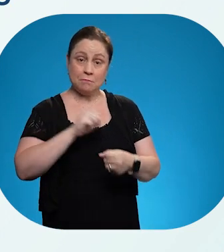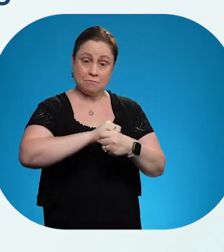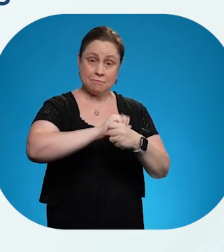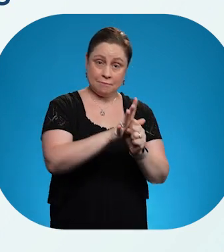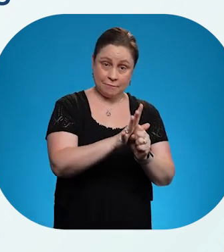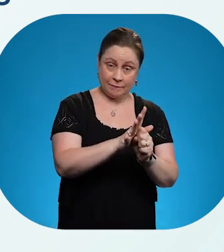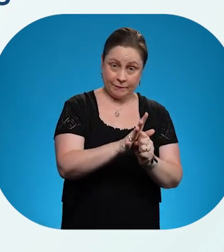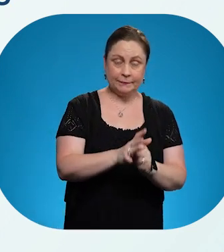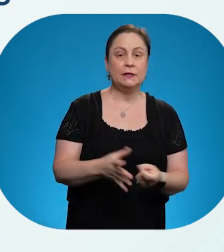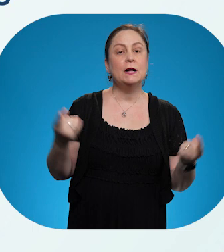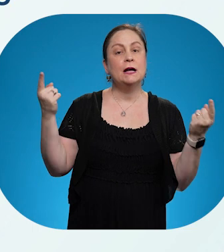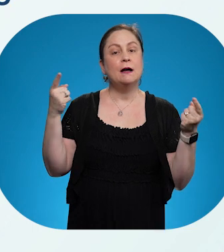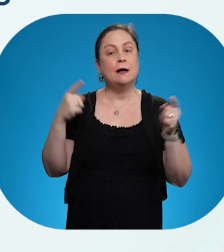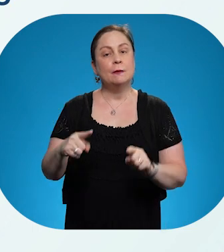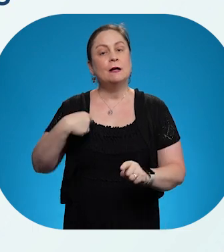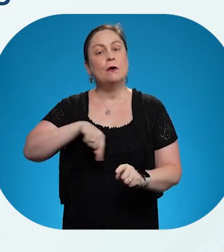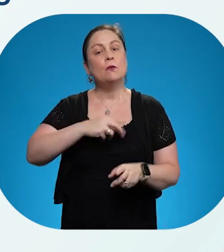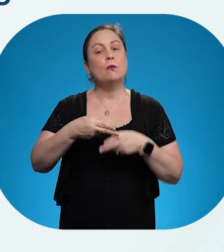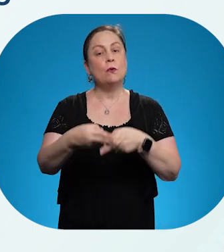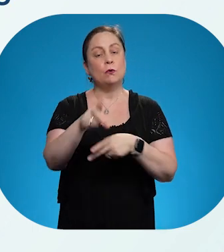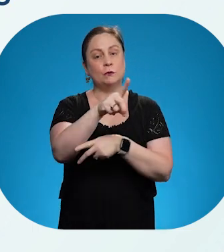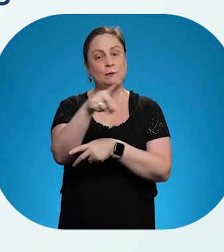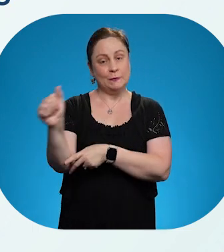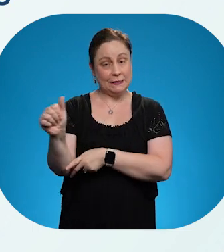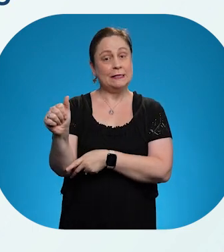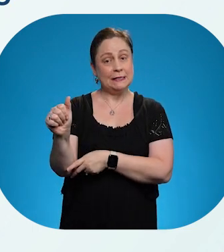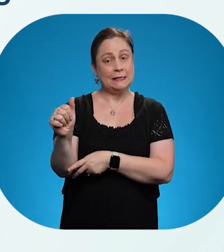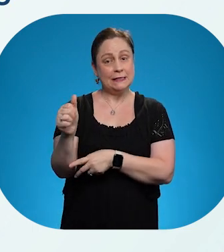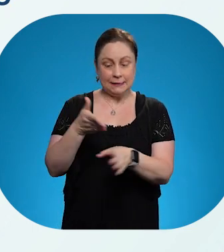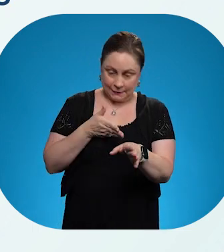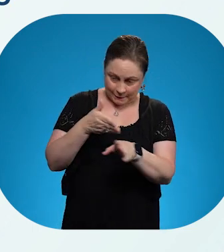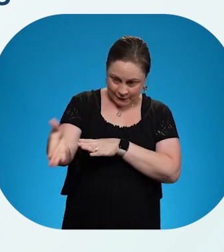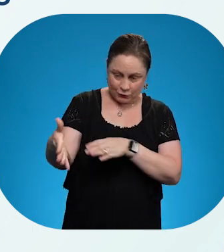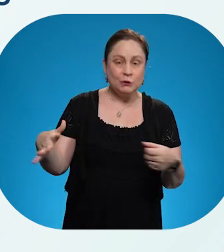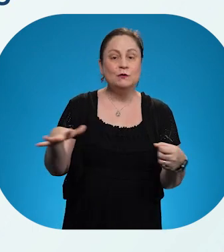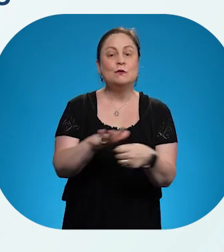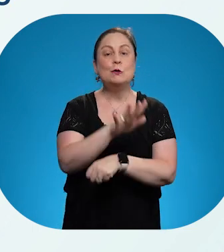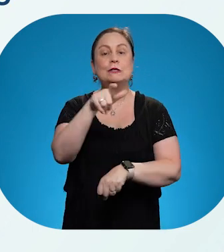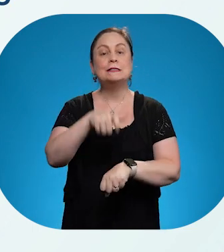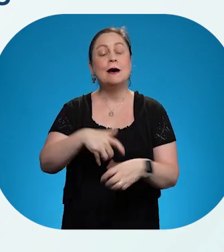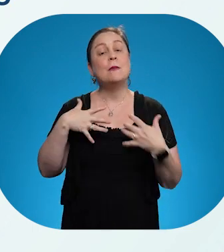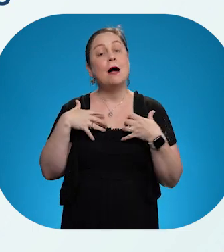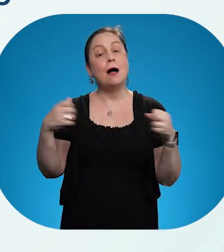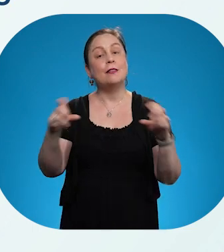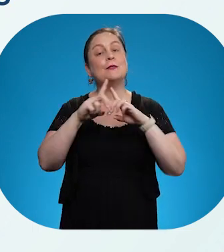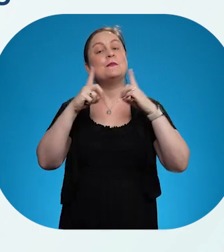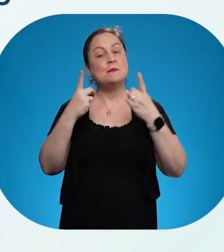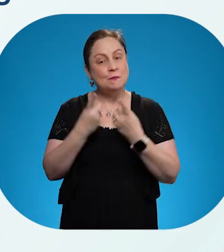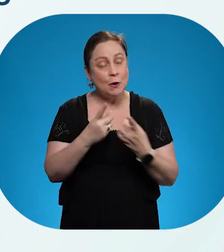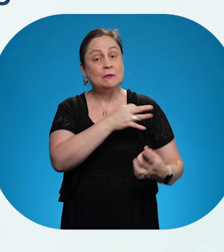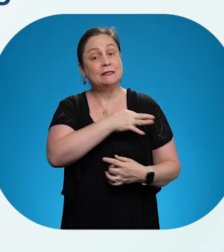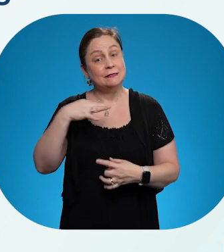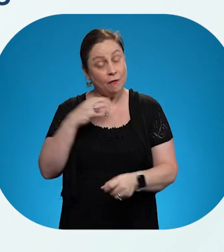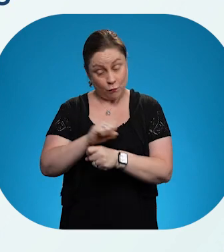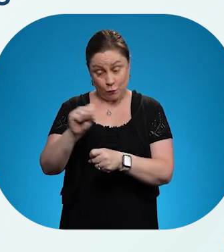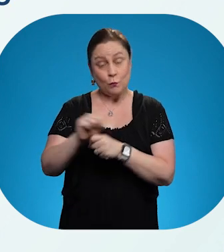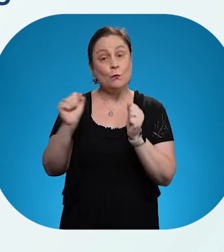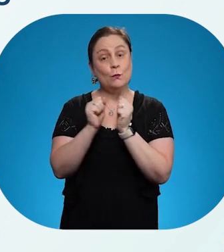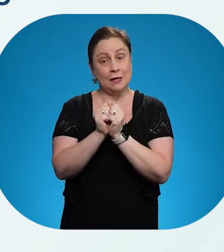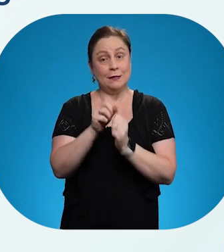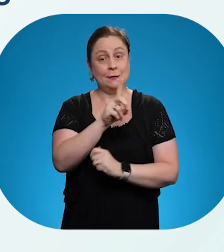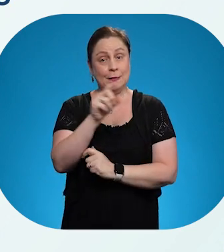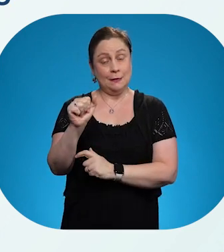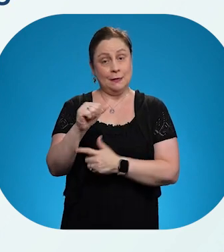where several what we're calling disability specialists or full-time health department staff that are working